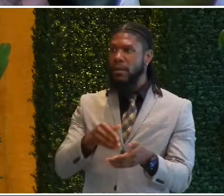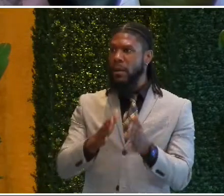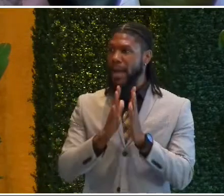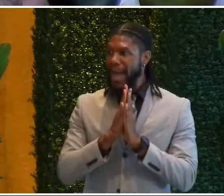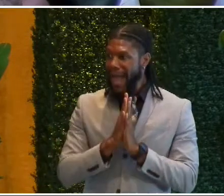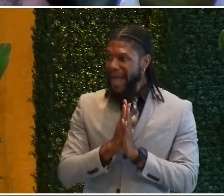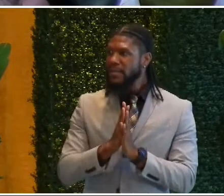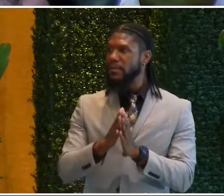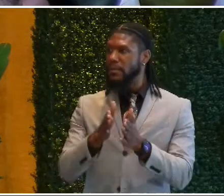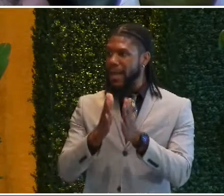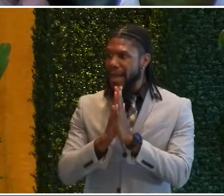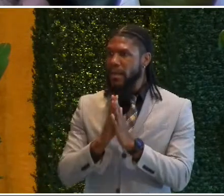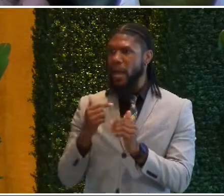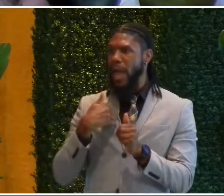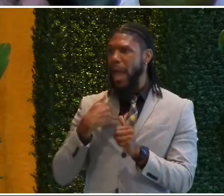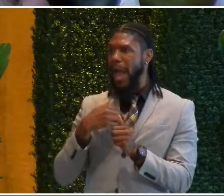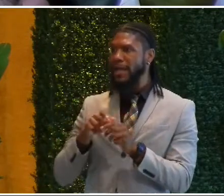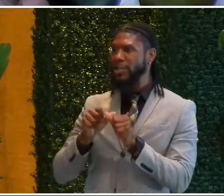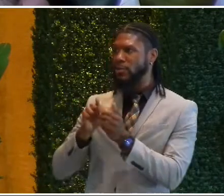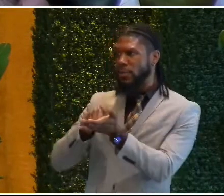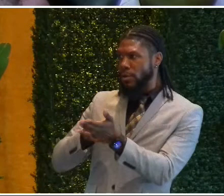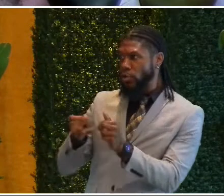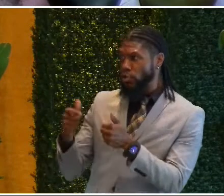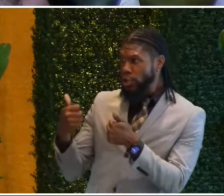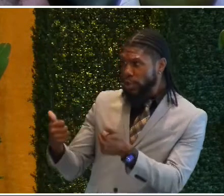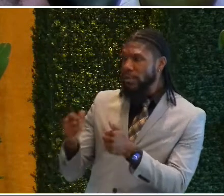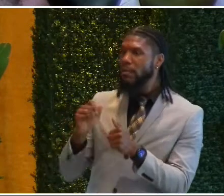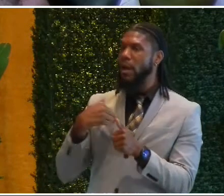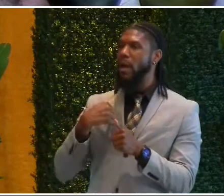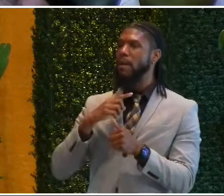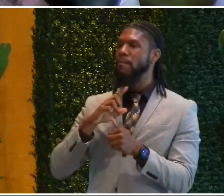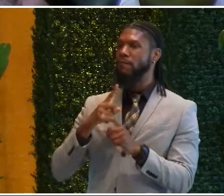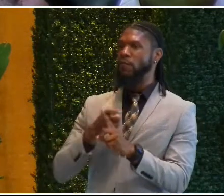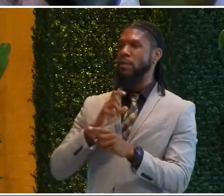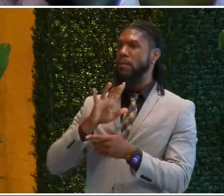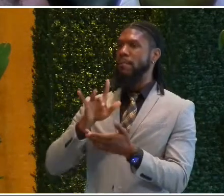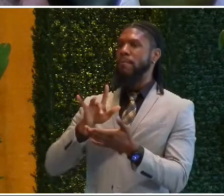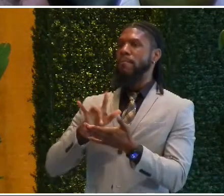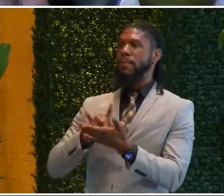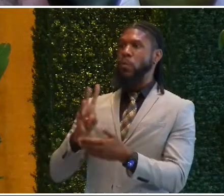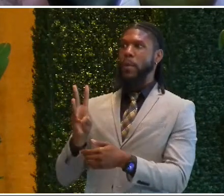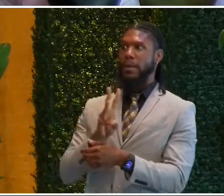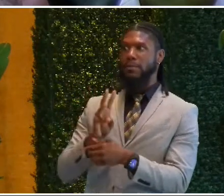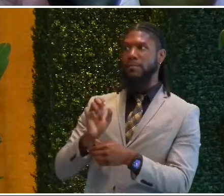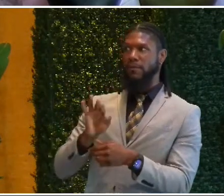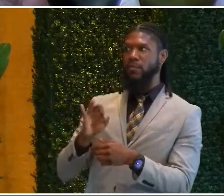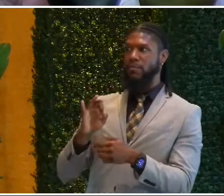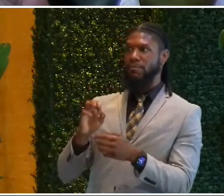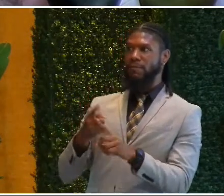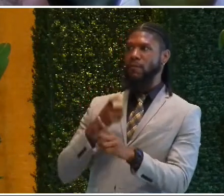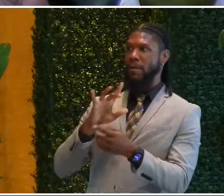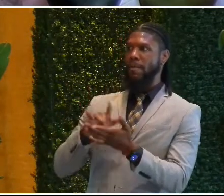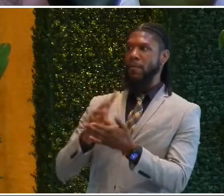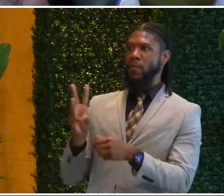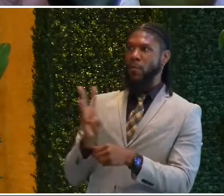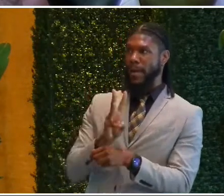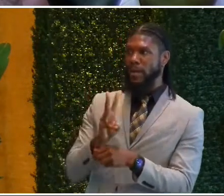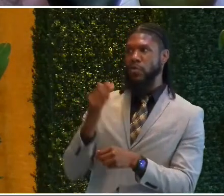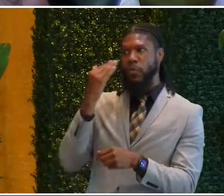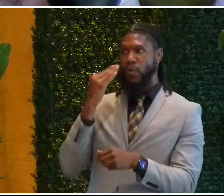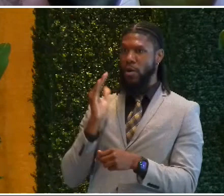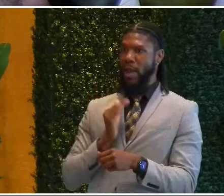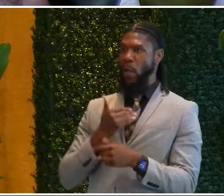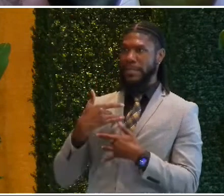asking if she's good, but I'm from the Midwest, and if you're from the Midwest, I'm good. you're right. You know what that means. You know how we